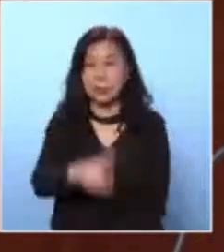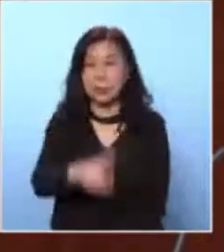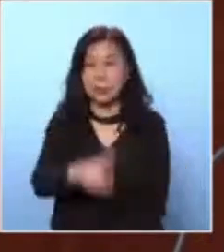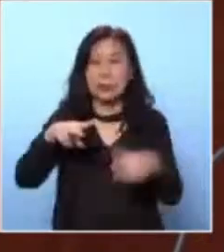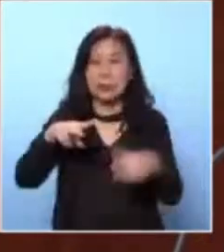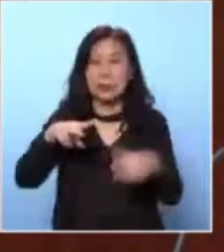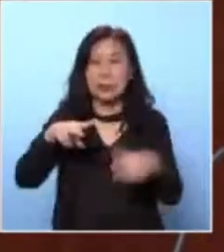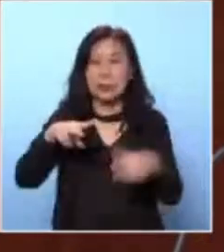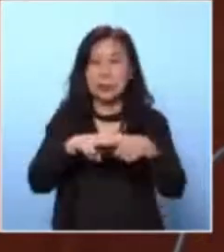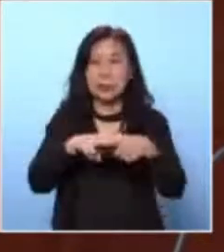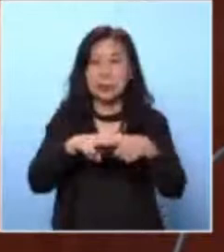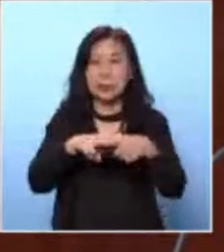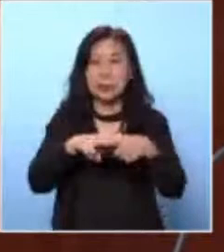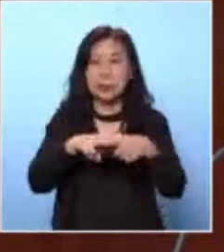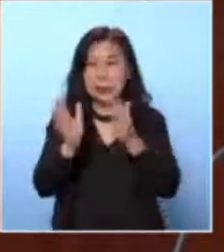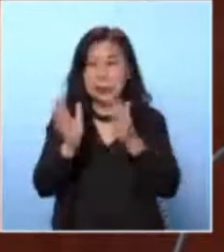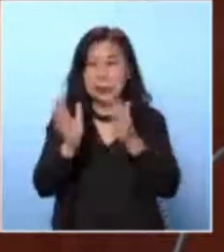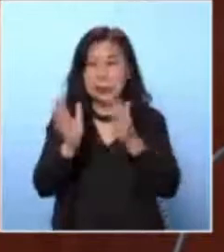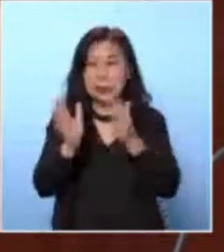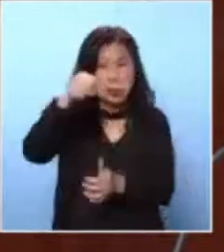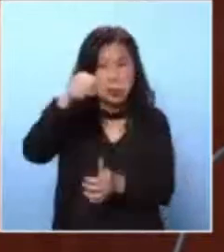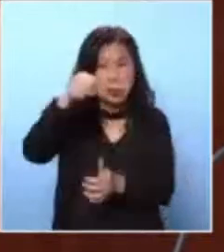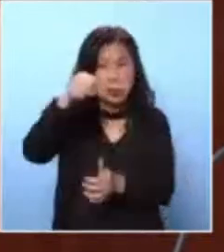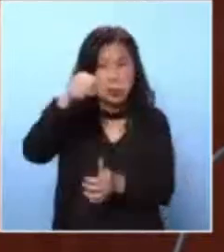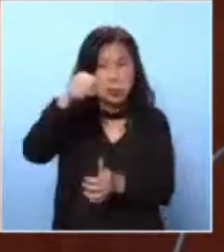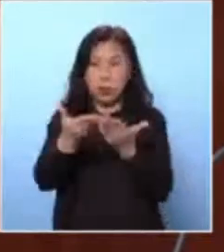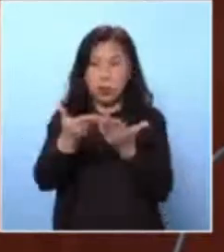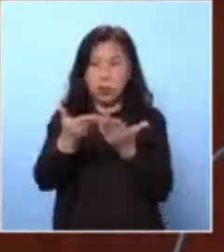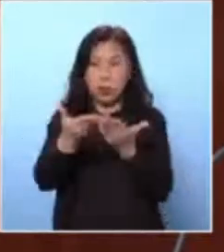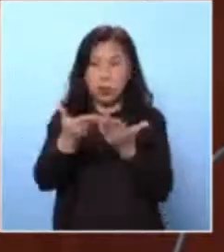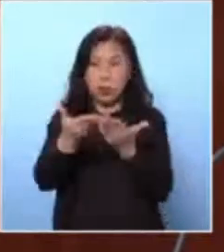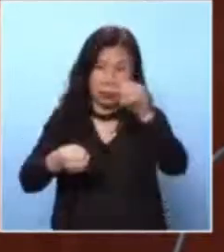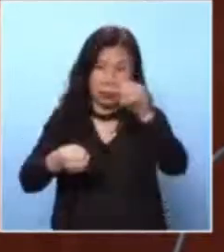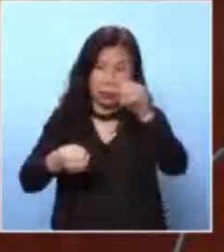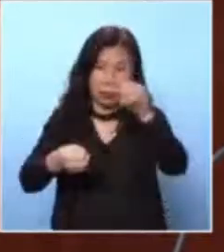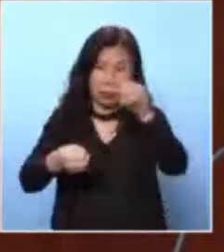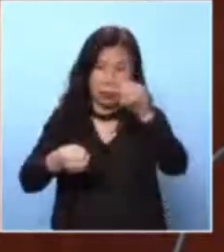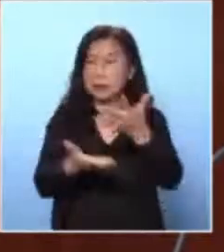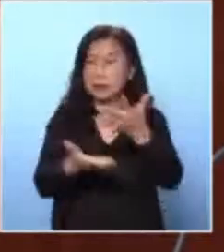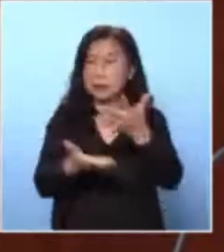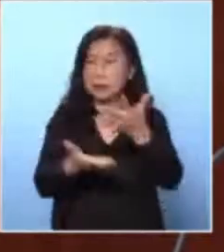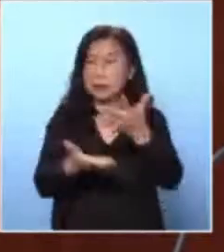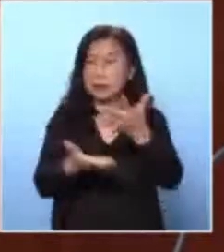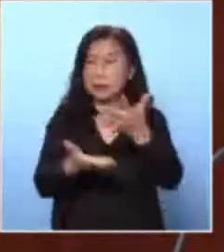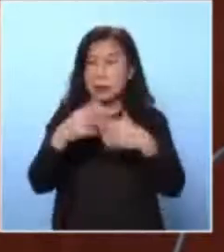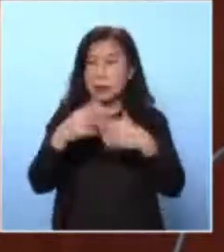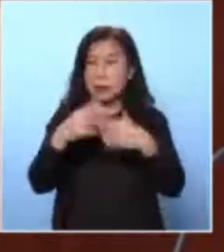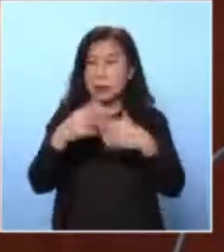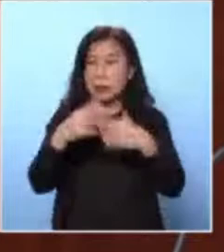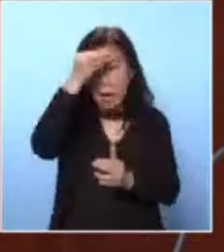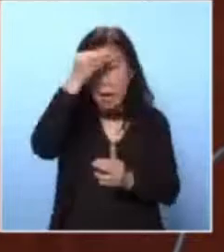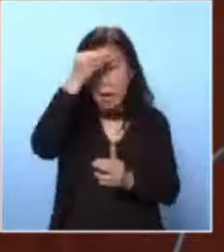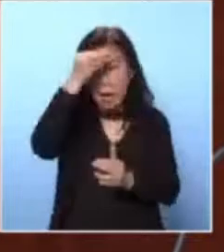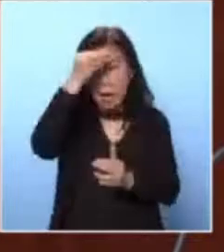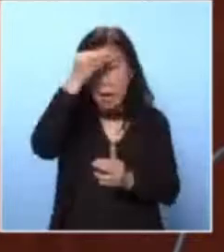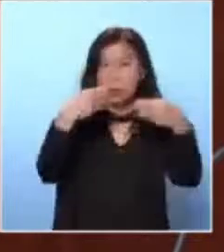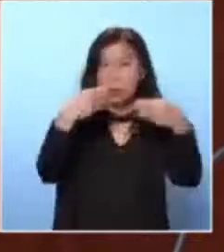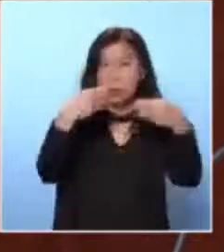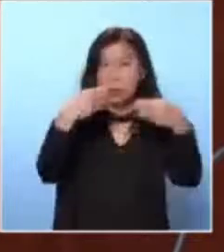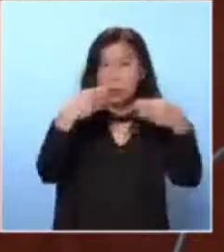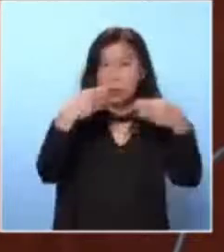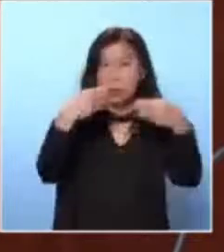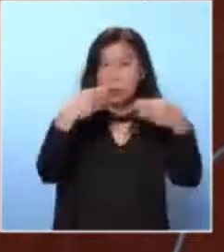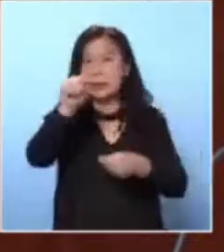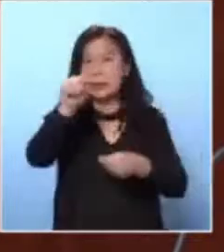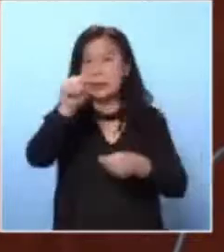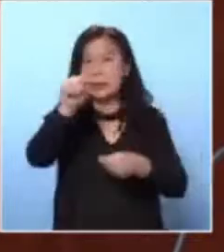sector. Develop universities of applied sciences. The government will facilitate the establishment of universities